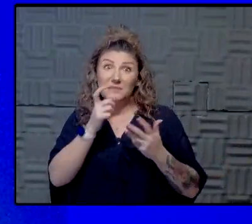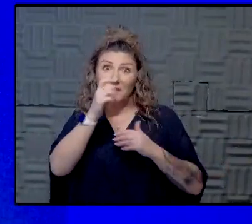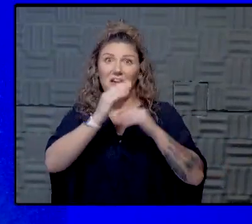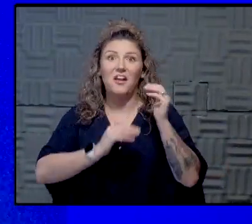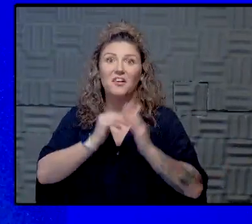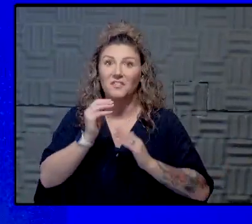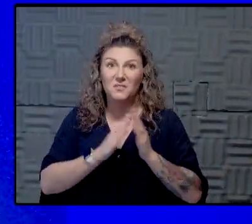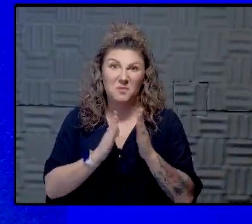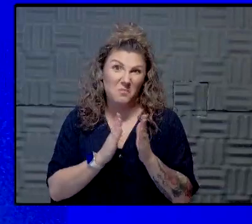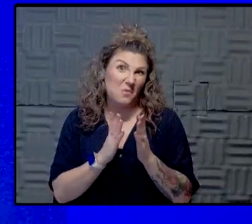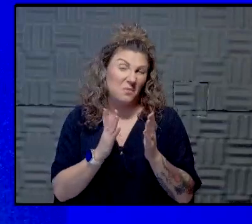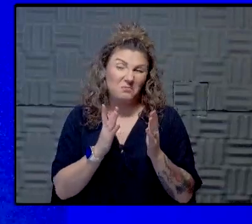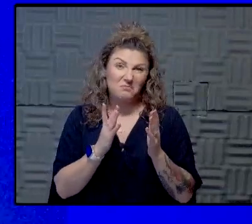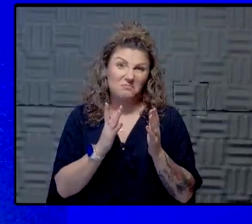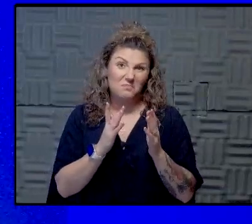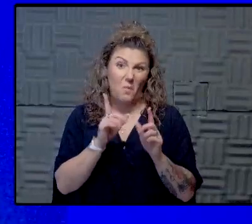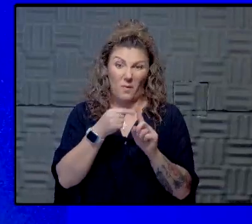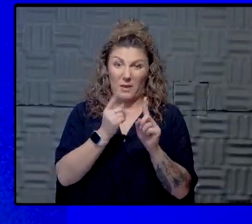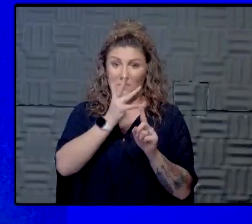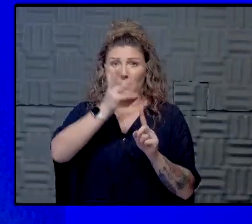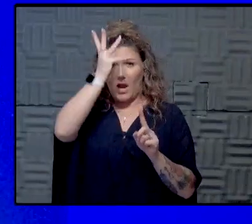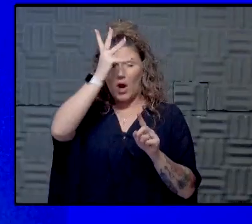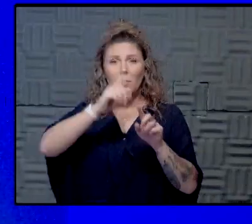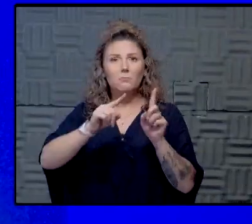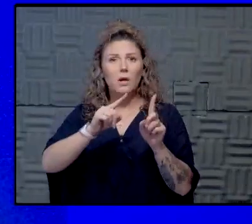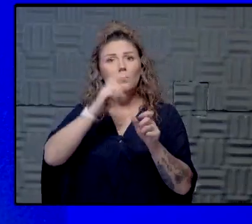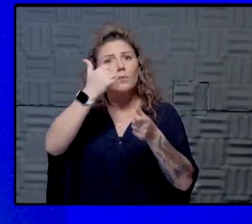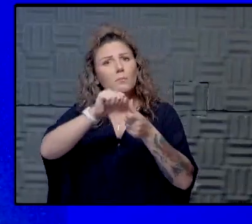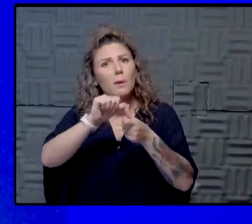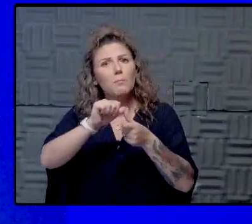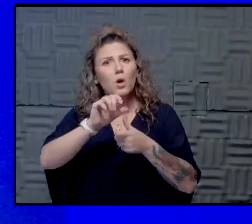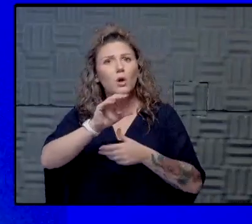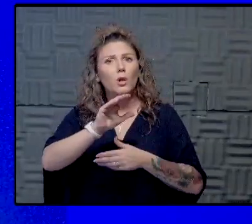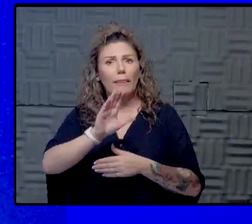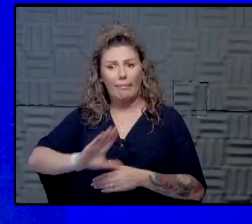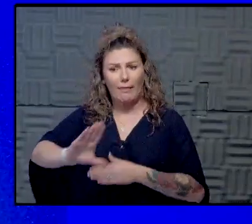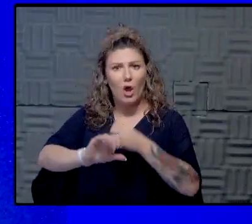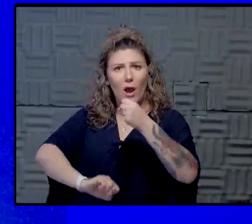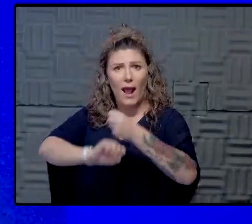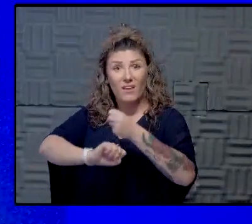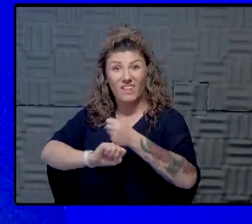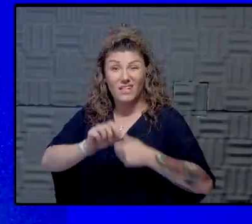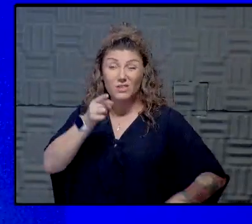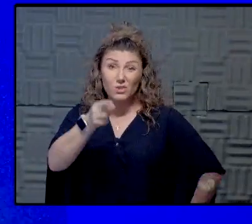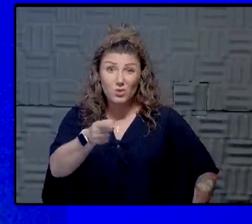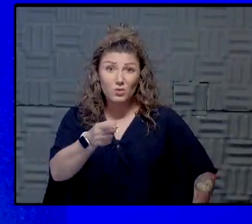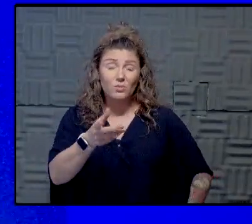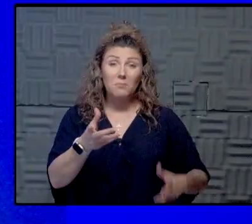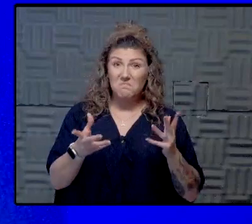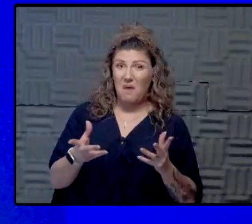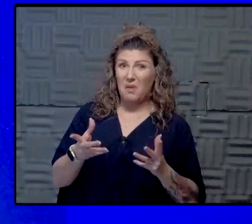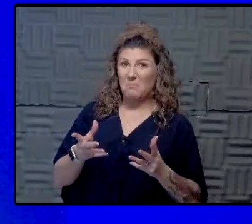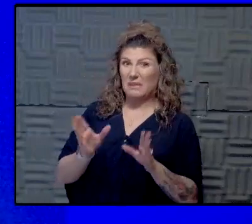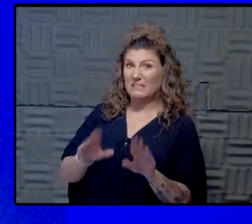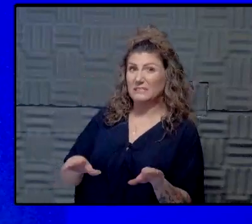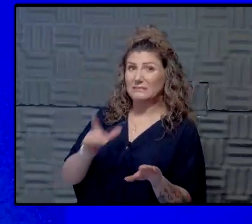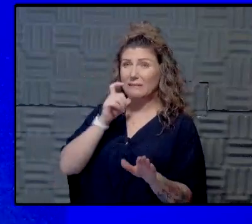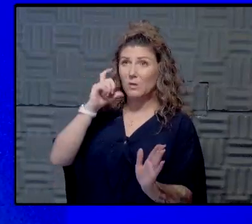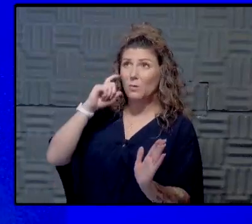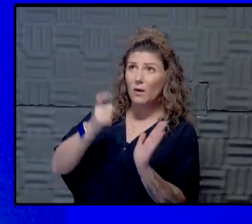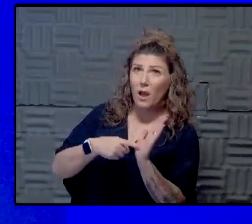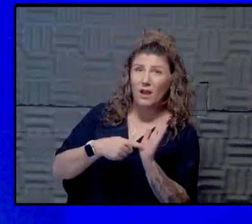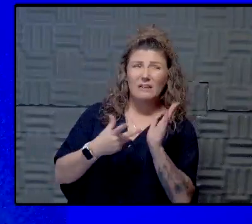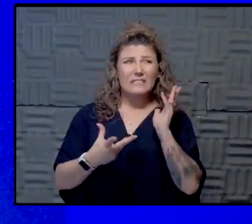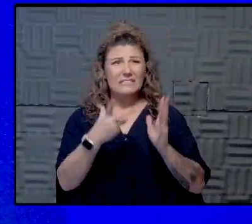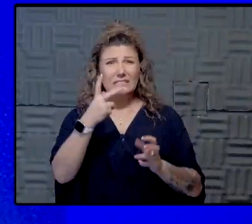parent, but think of it, you're their advocate. They don't always recognize when things are kind of going in the wrong direction. So please